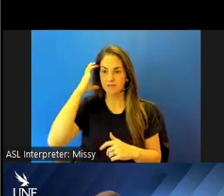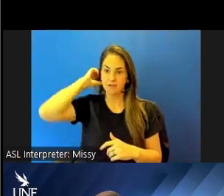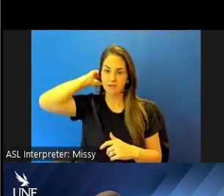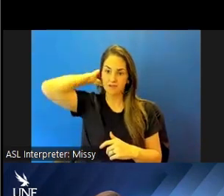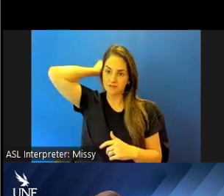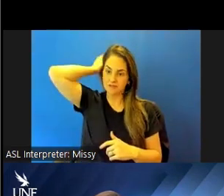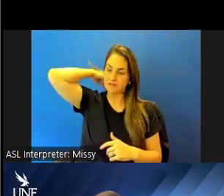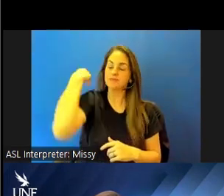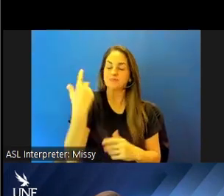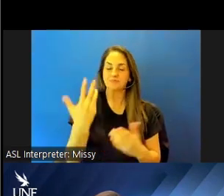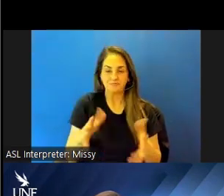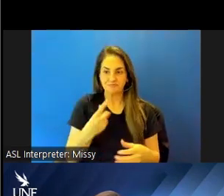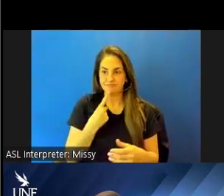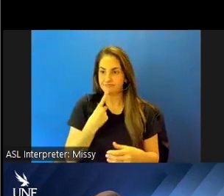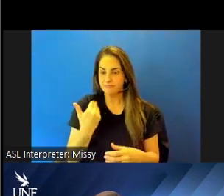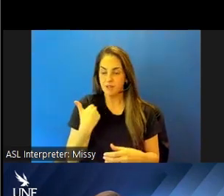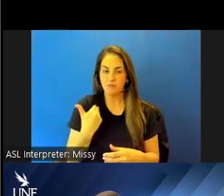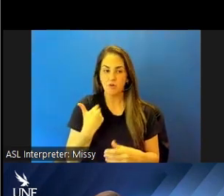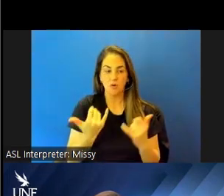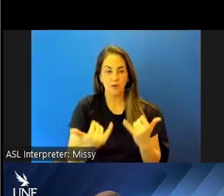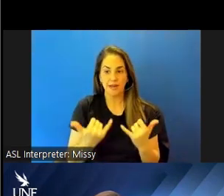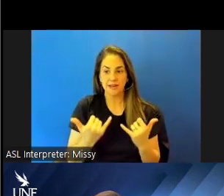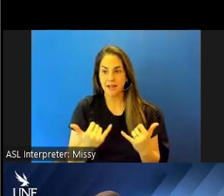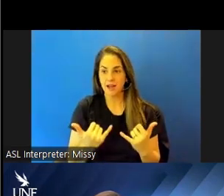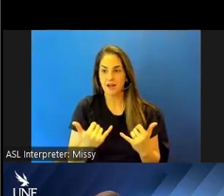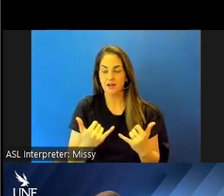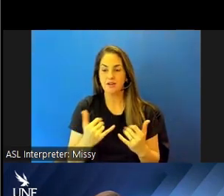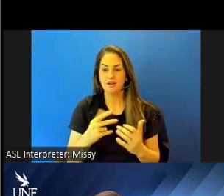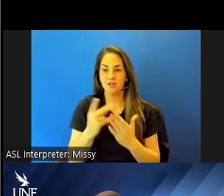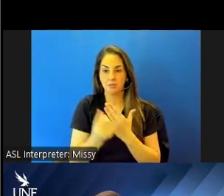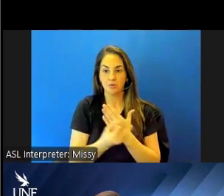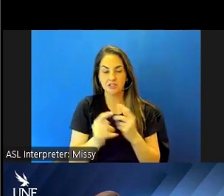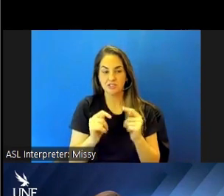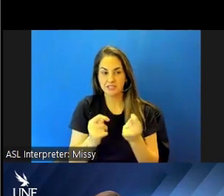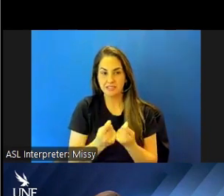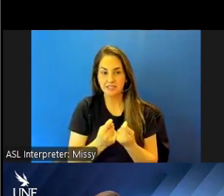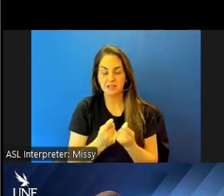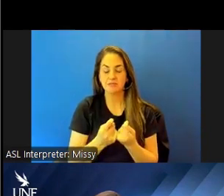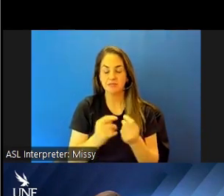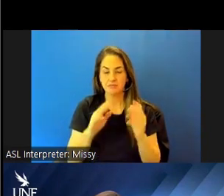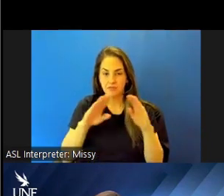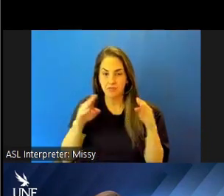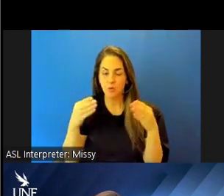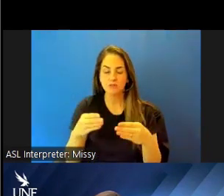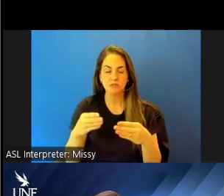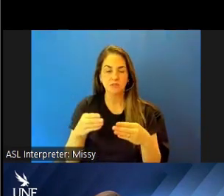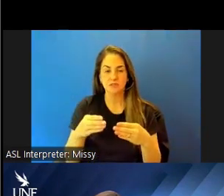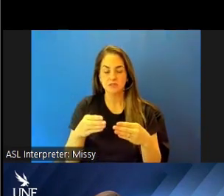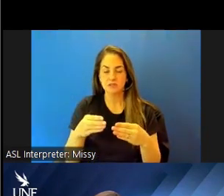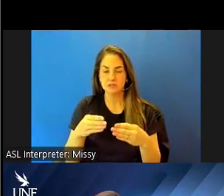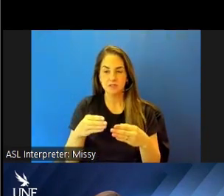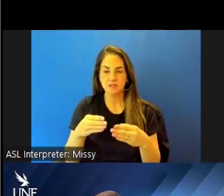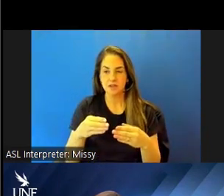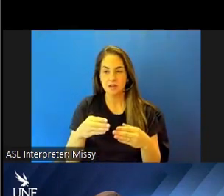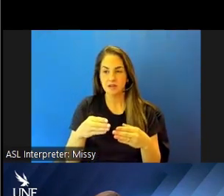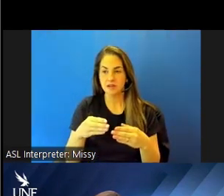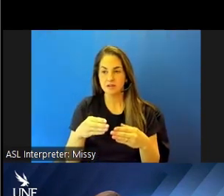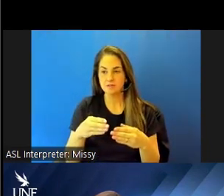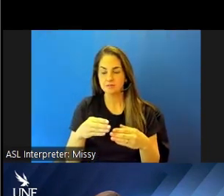I stated before, right now our project team is really honing in our efforts in two areas in